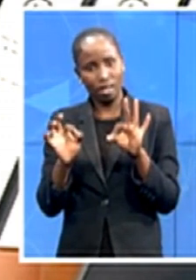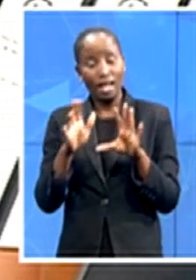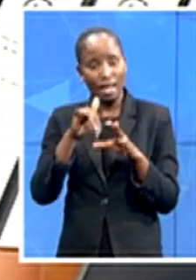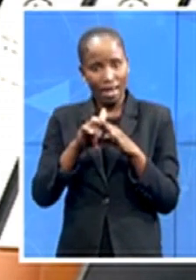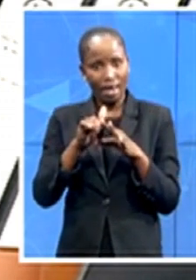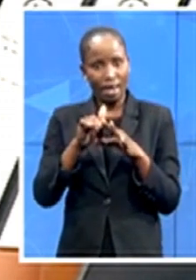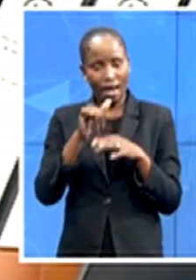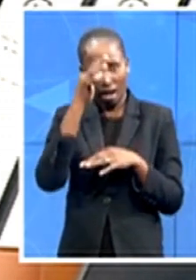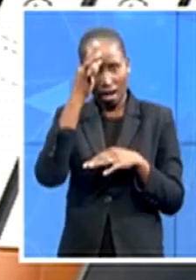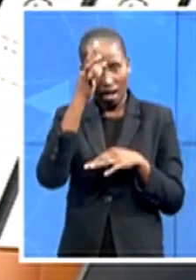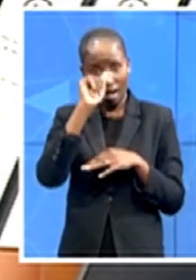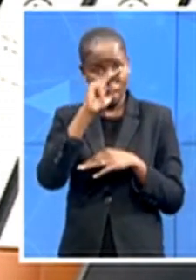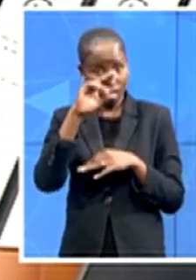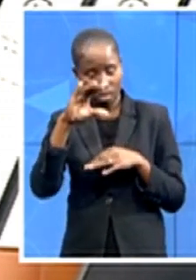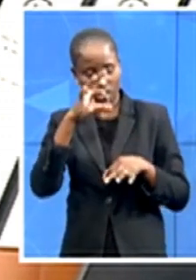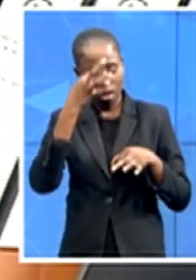society more broadly.